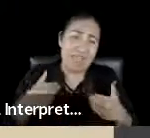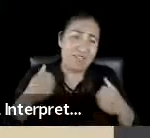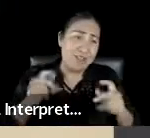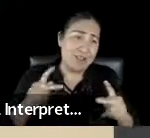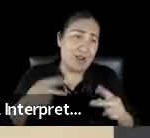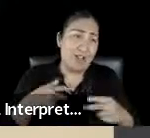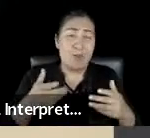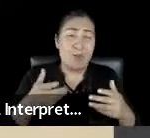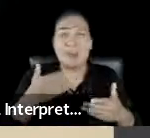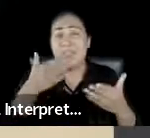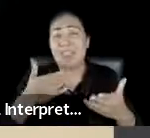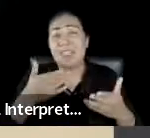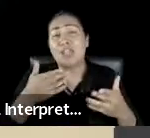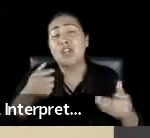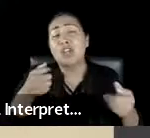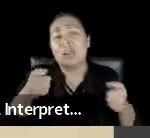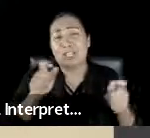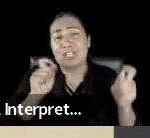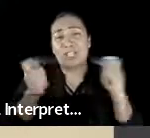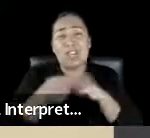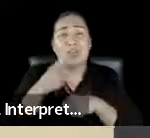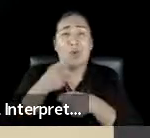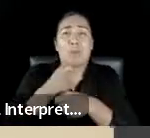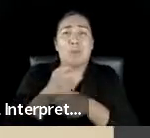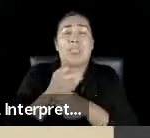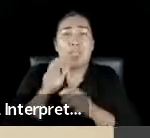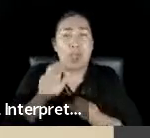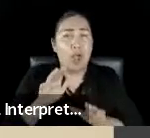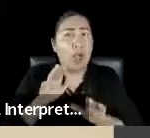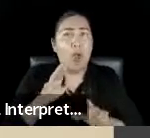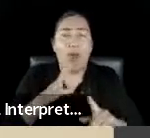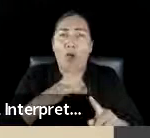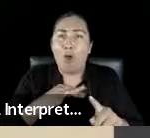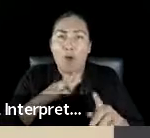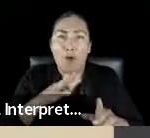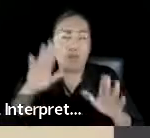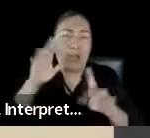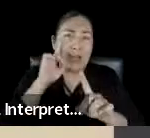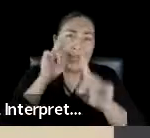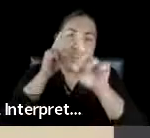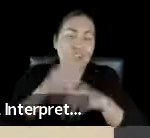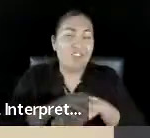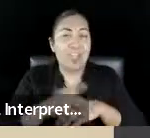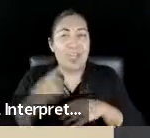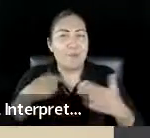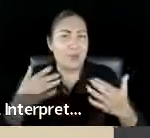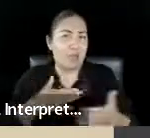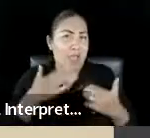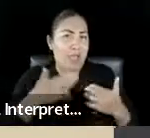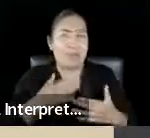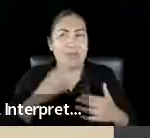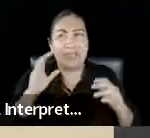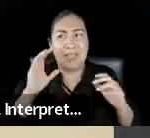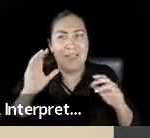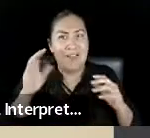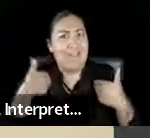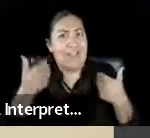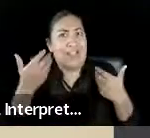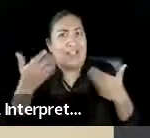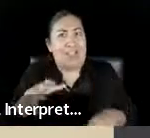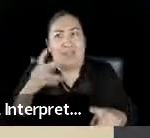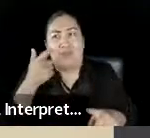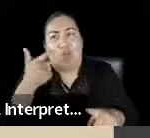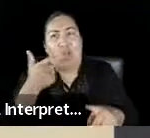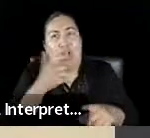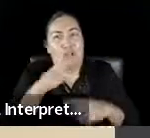want to thank Directing Change for creating such a great initiative. And I'm so glad I've gotten to see all these amazing films tonight. So